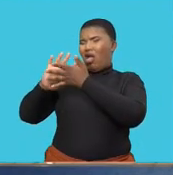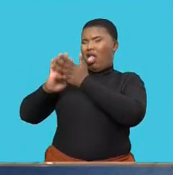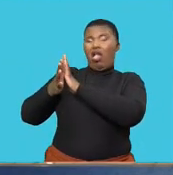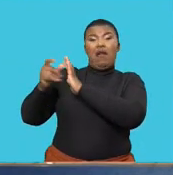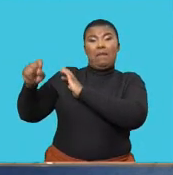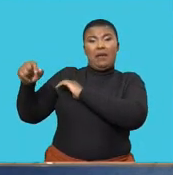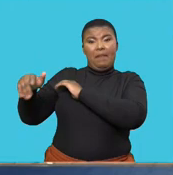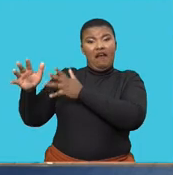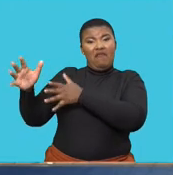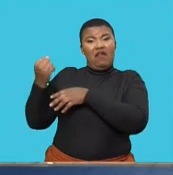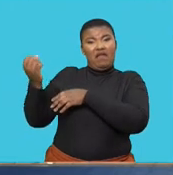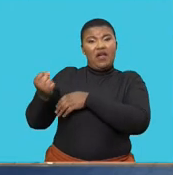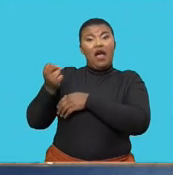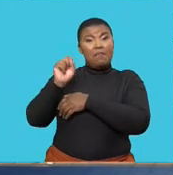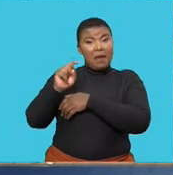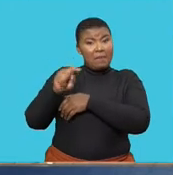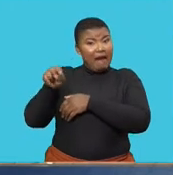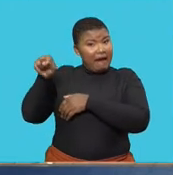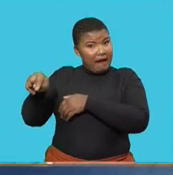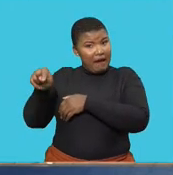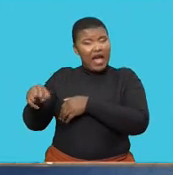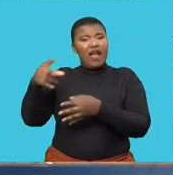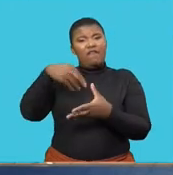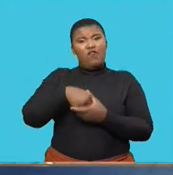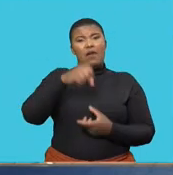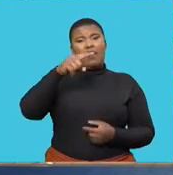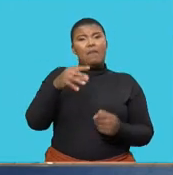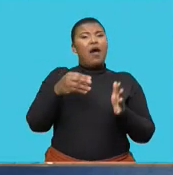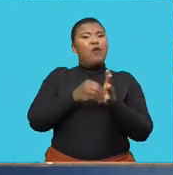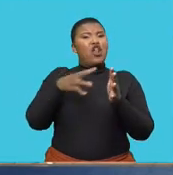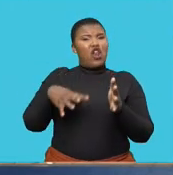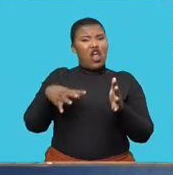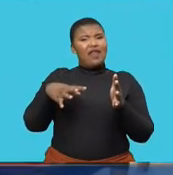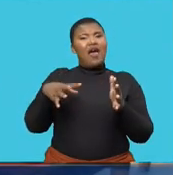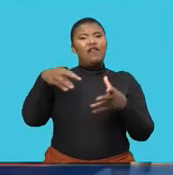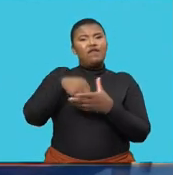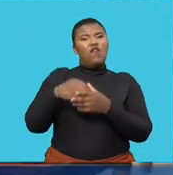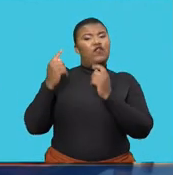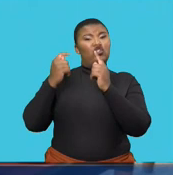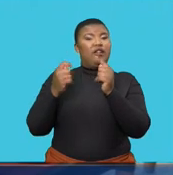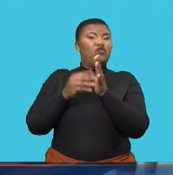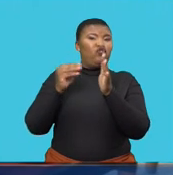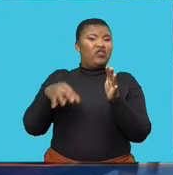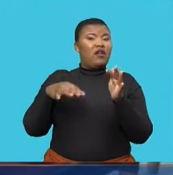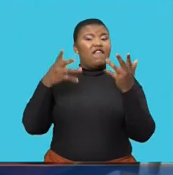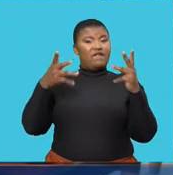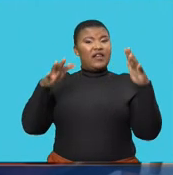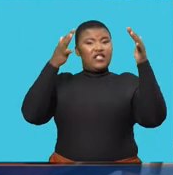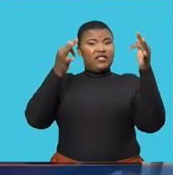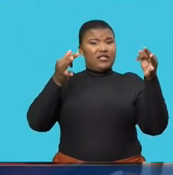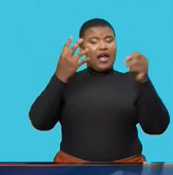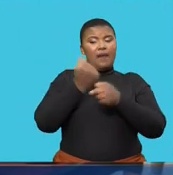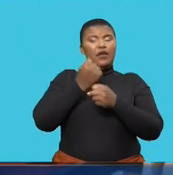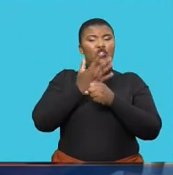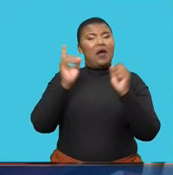from that incident, these associations who are involved in the learner transport association industry have decided to come together to